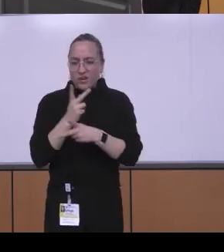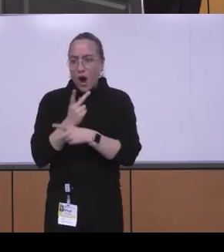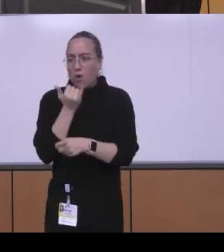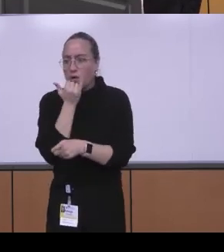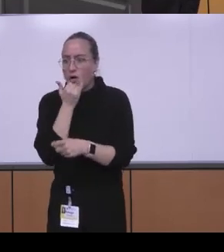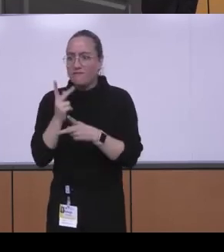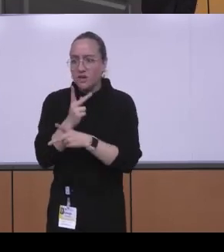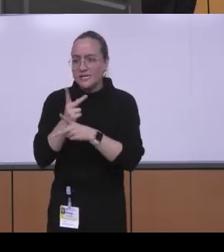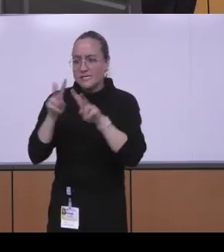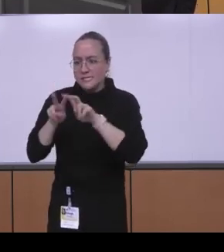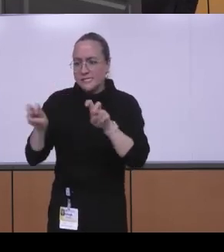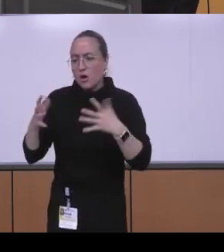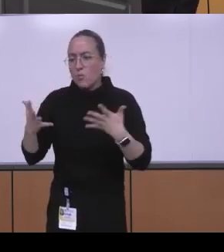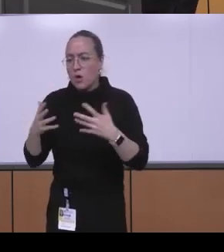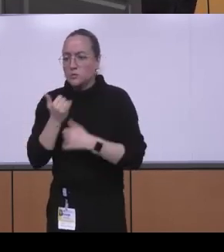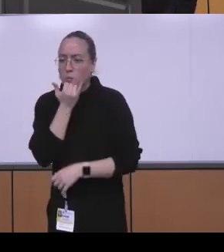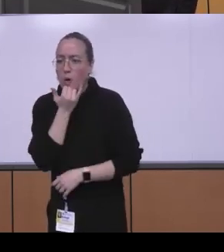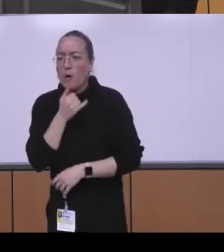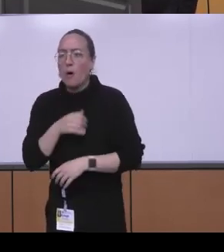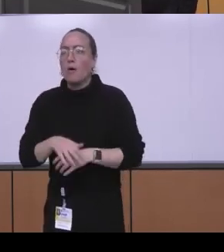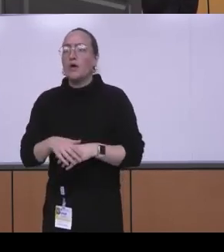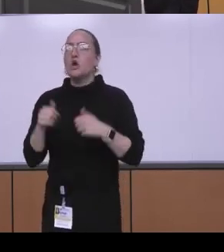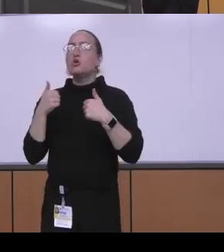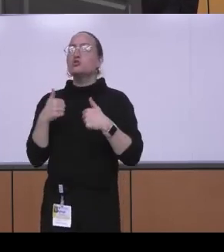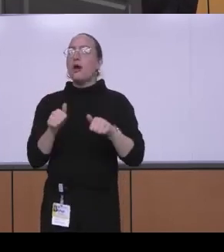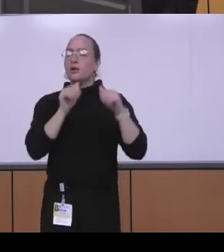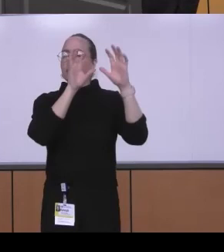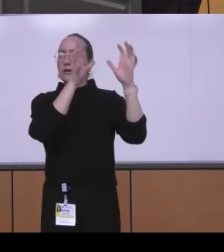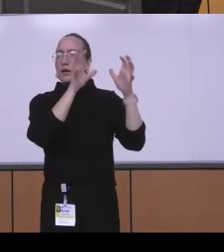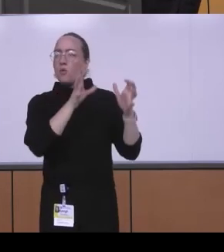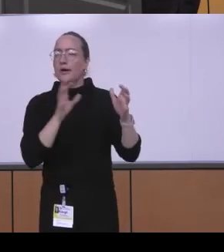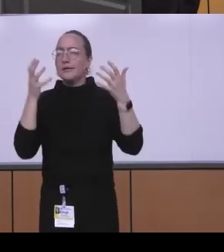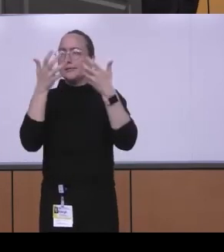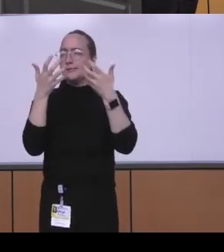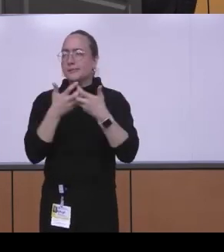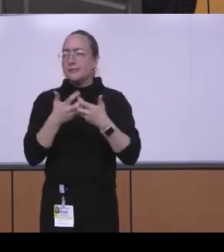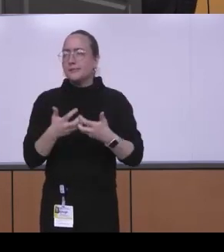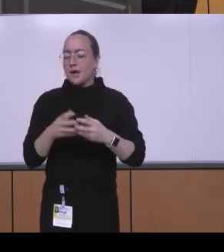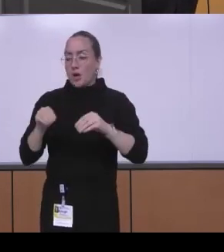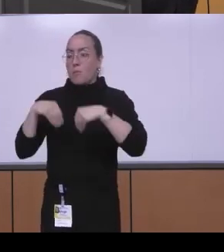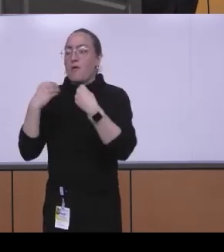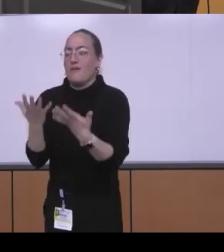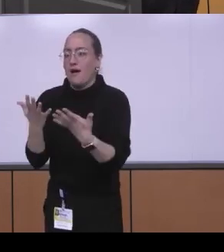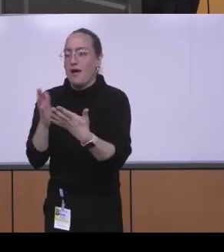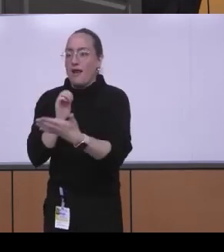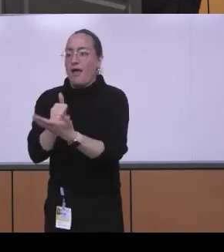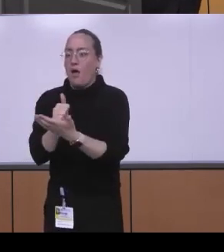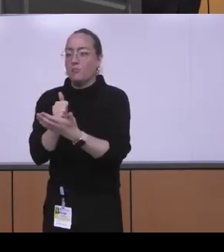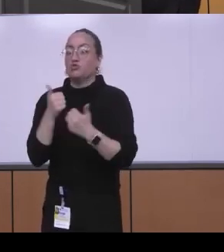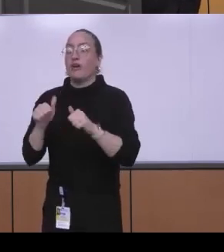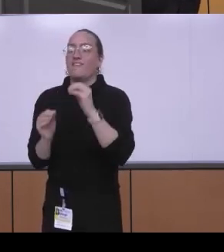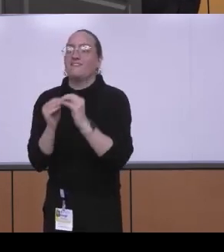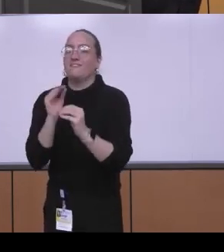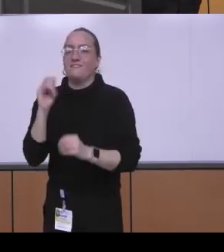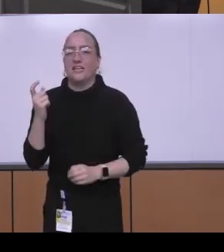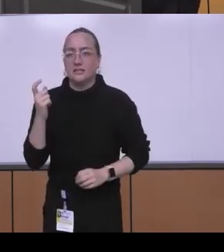something, diagnose, and give categories and interventions and try to fix them. And a lot of it is based on the question of, what